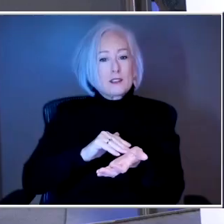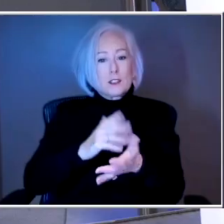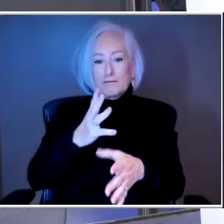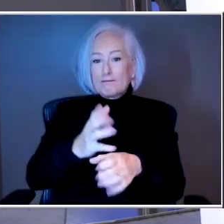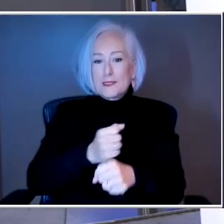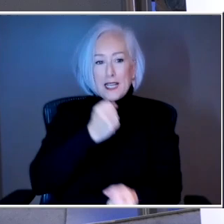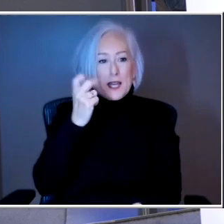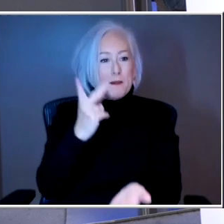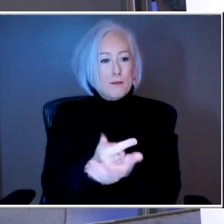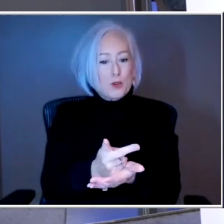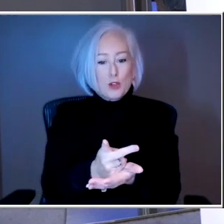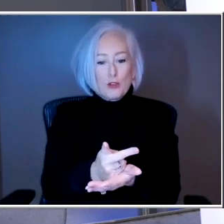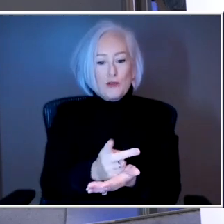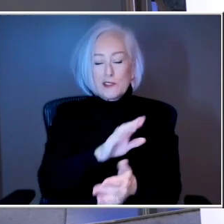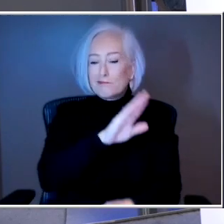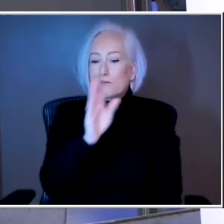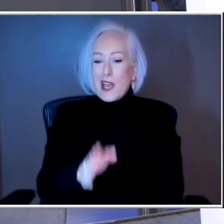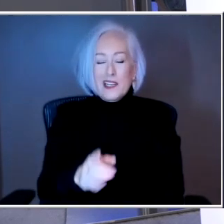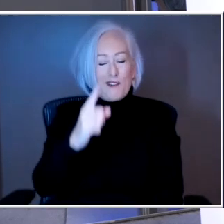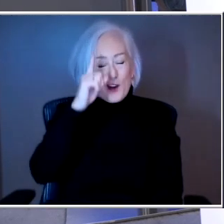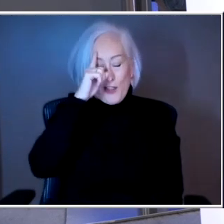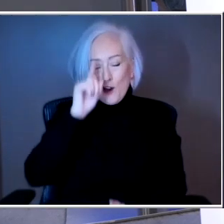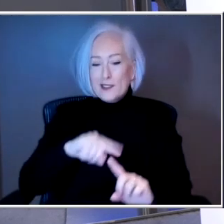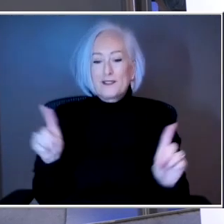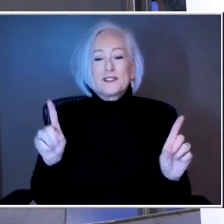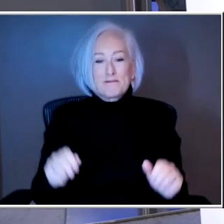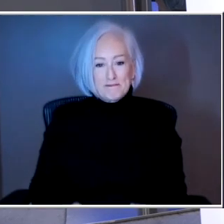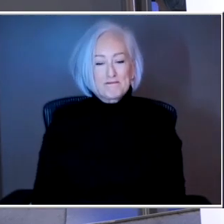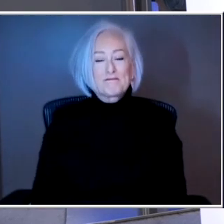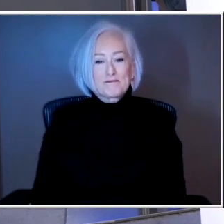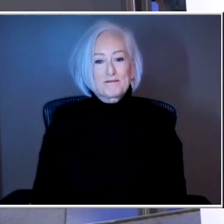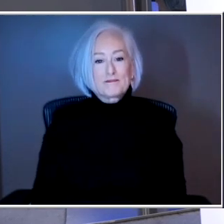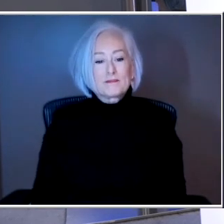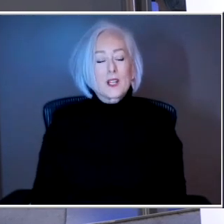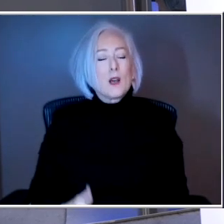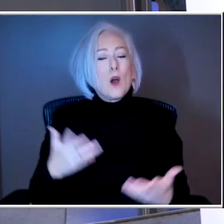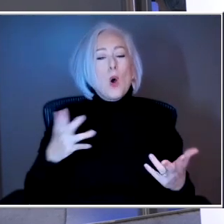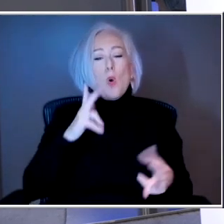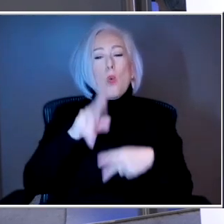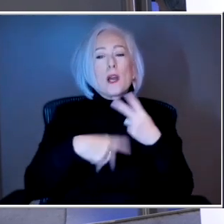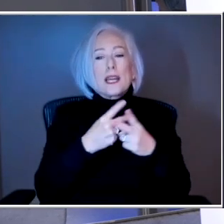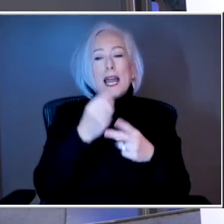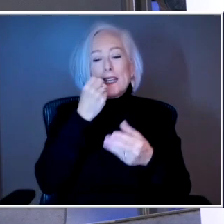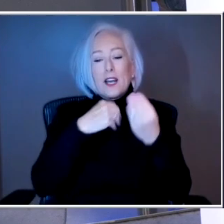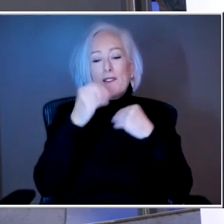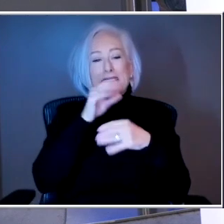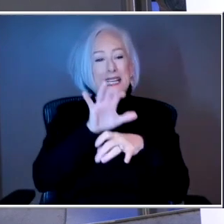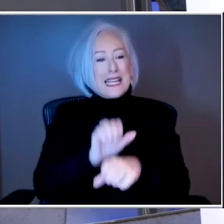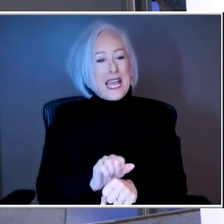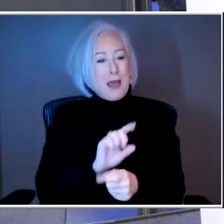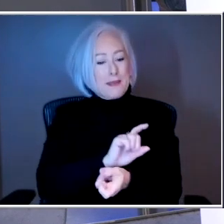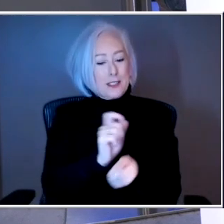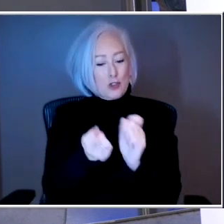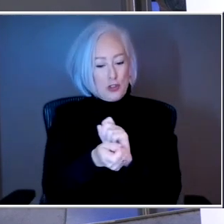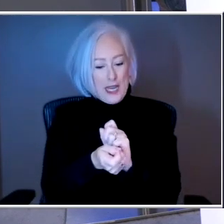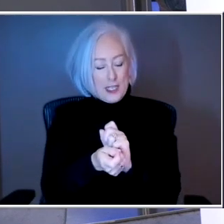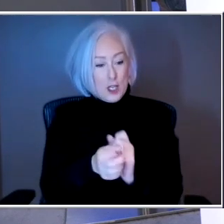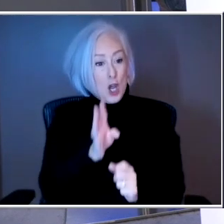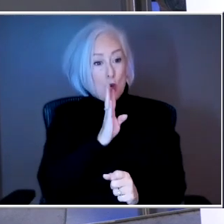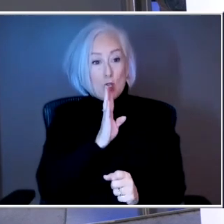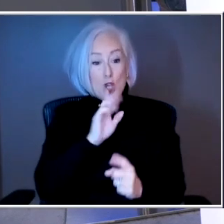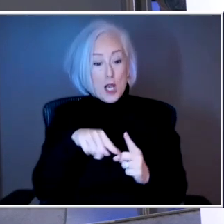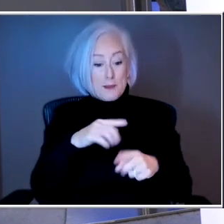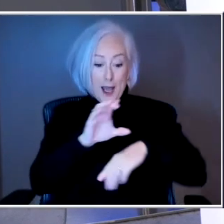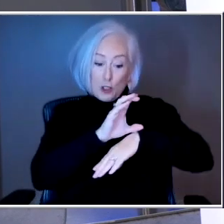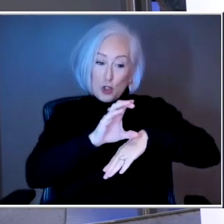back. Emily wants to know what kind of eating habits have changed for you. We did talk a little bit about it. Can't do chocolate, and I know you